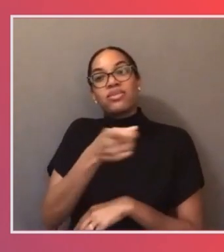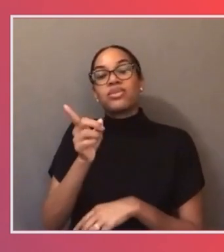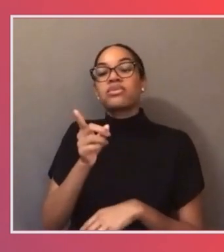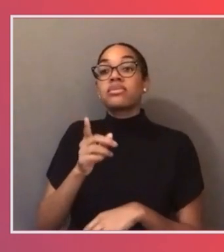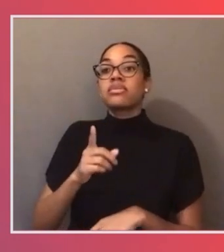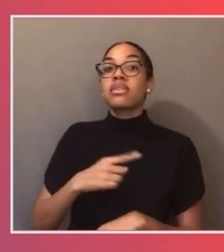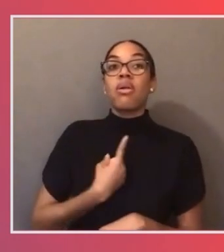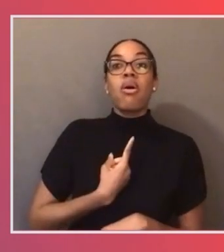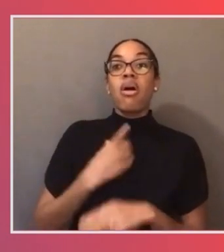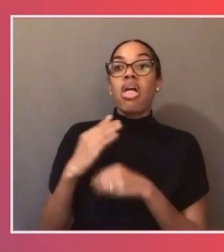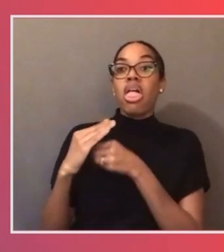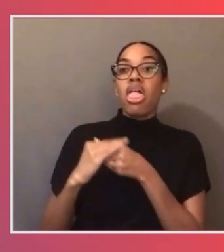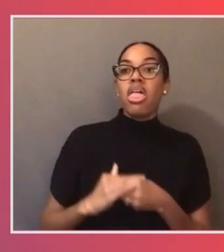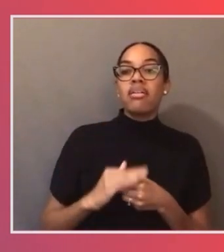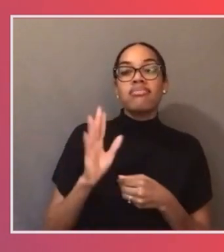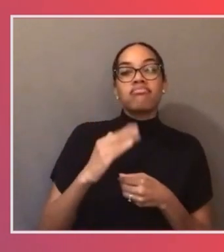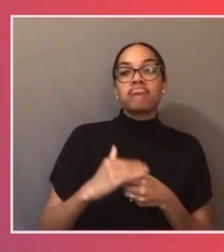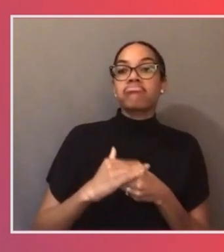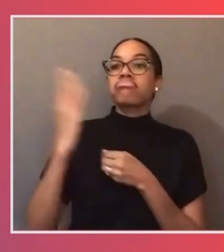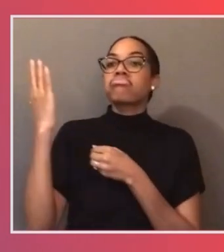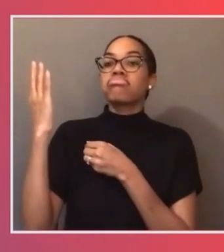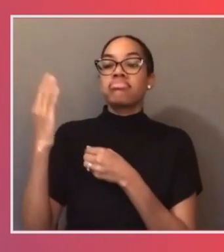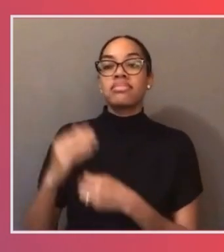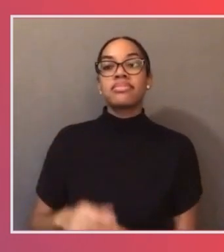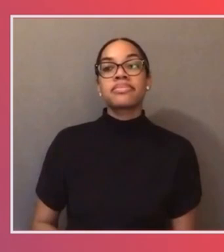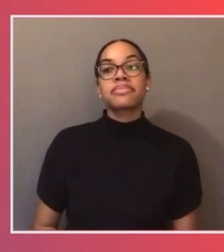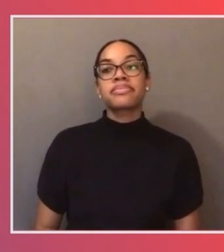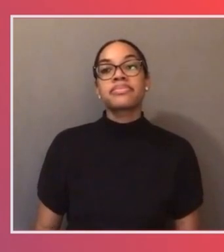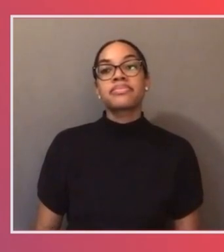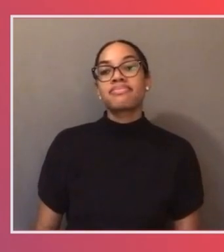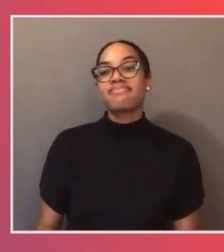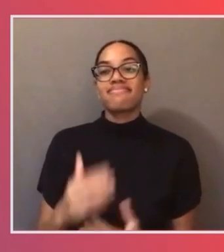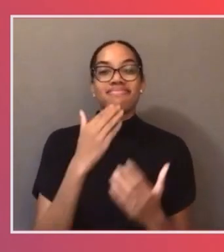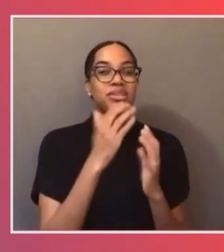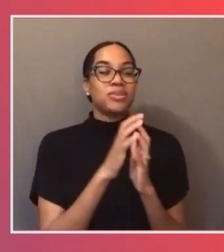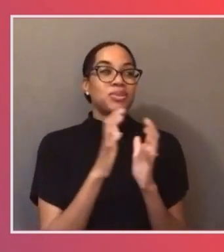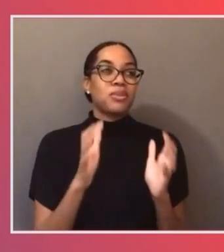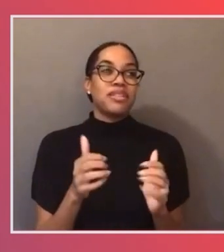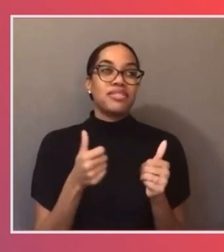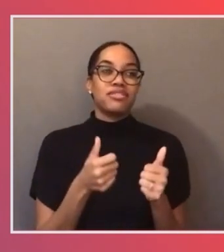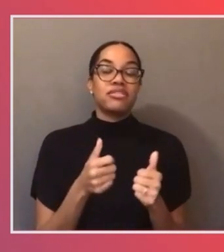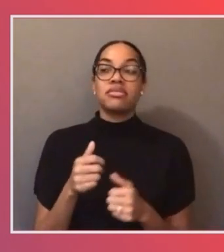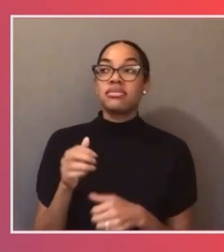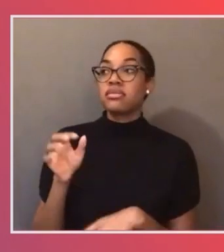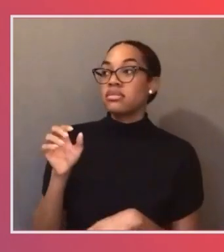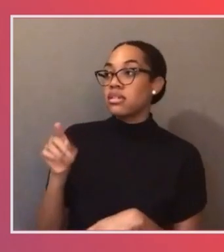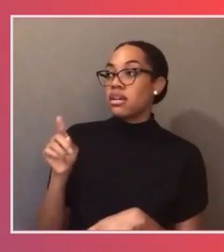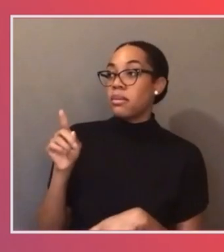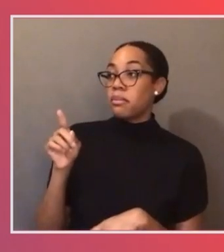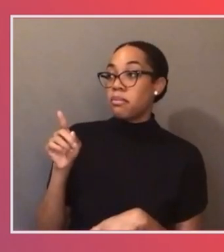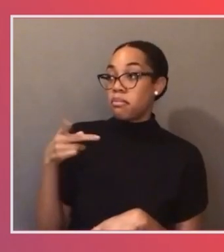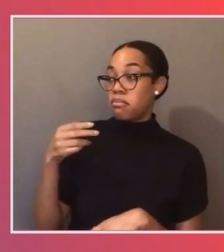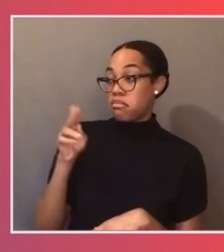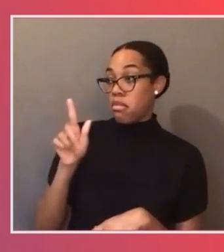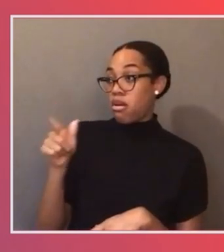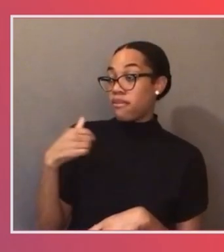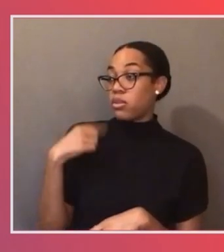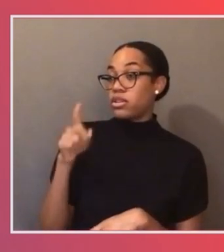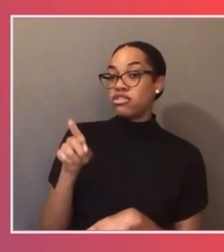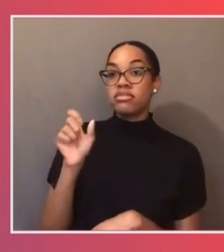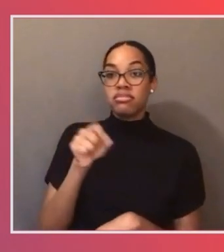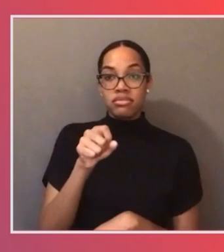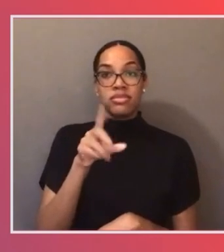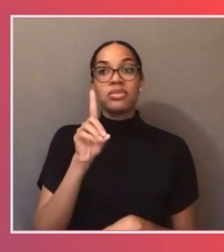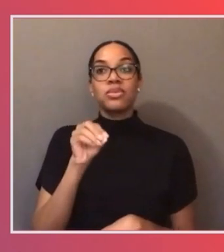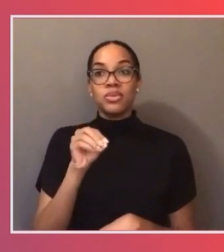Amazing. And Paul, I believe you have a question as well. I do, yes. Thank you, Joe. Thank